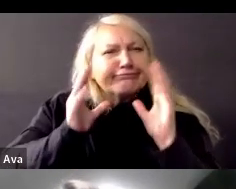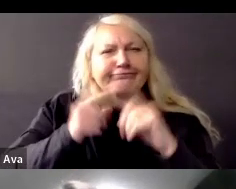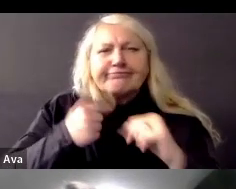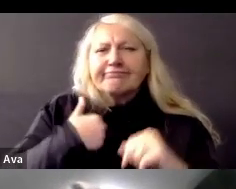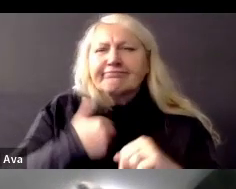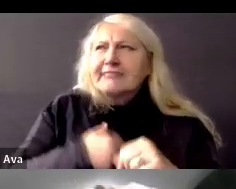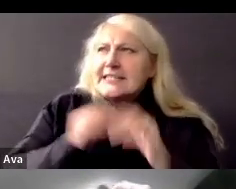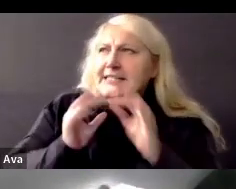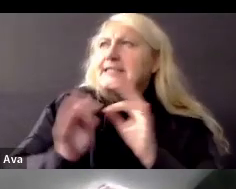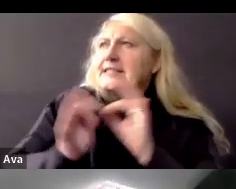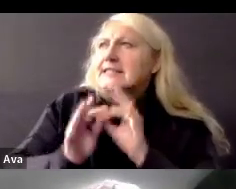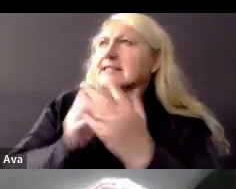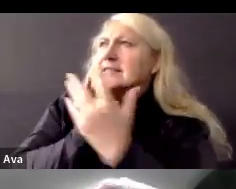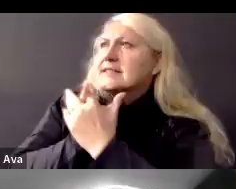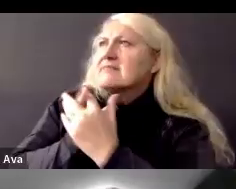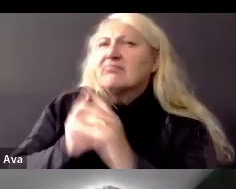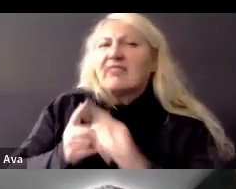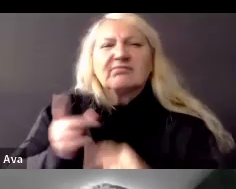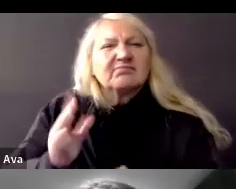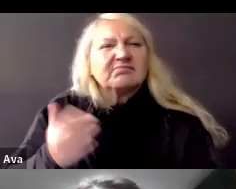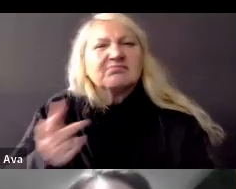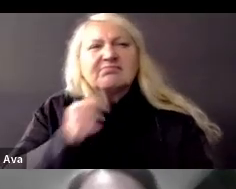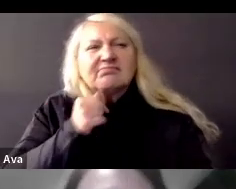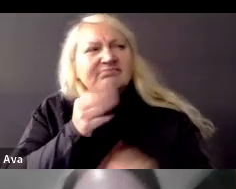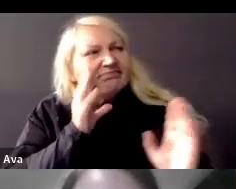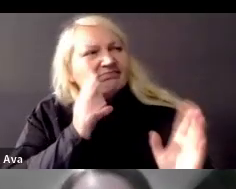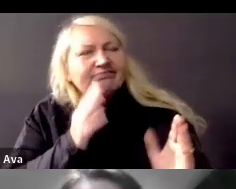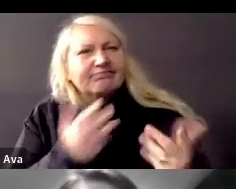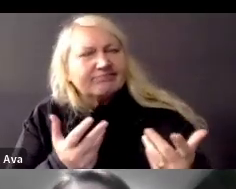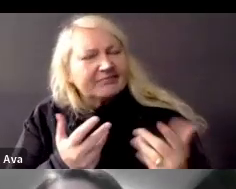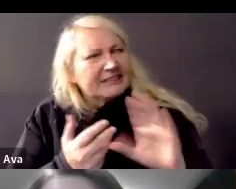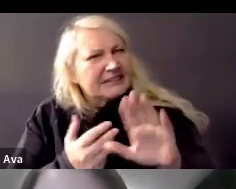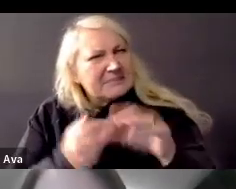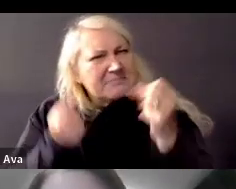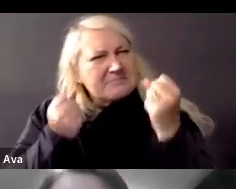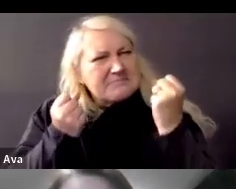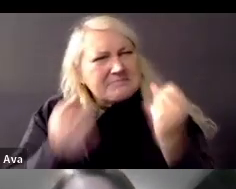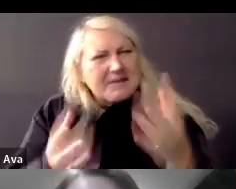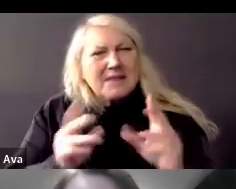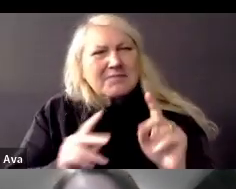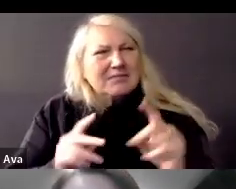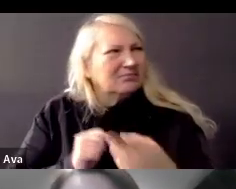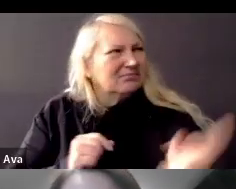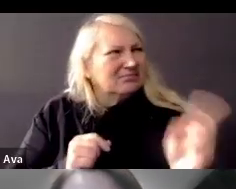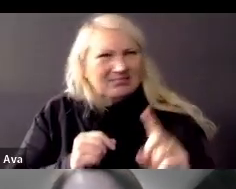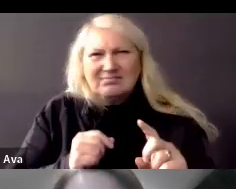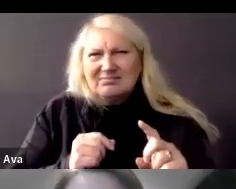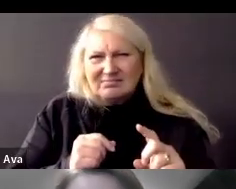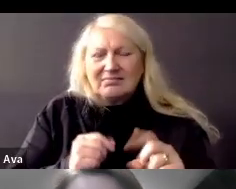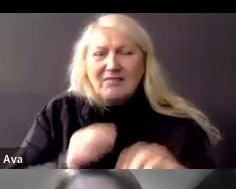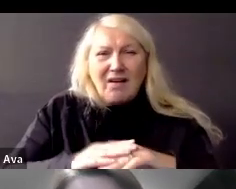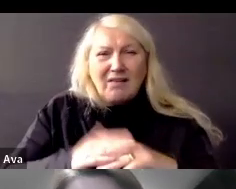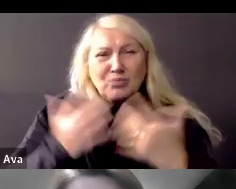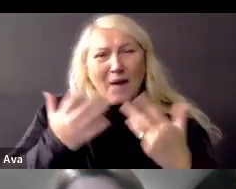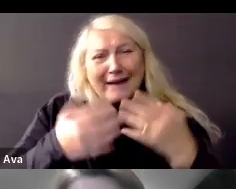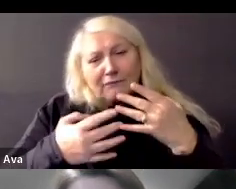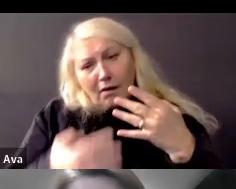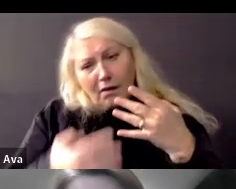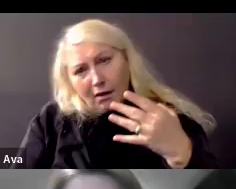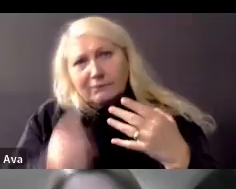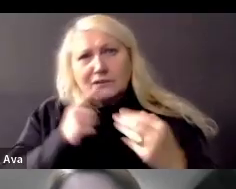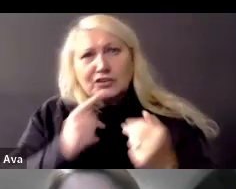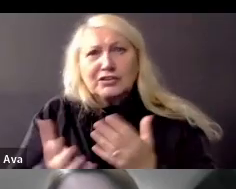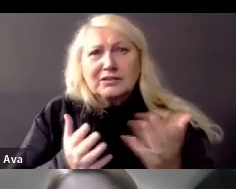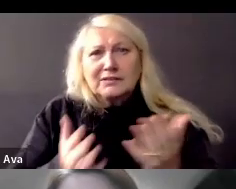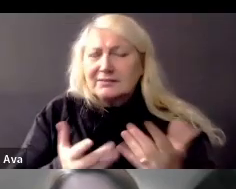because people are still on wait lists for many services. And that's sad to